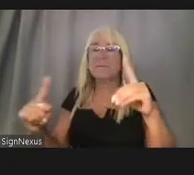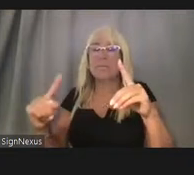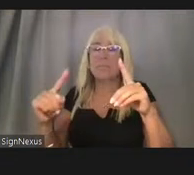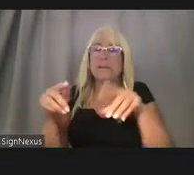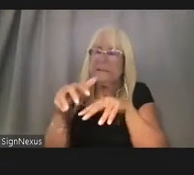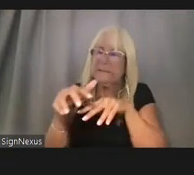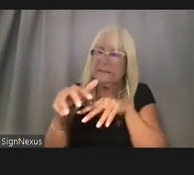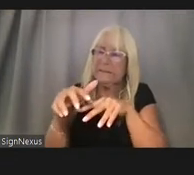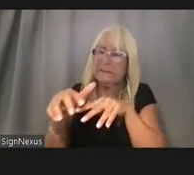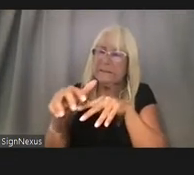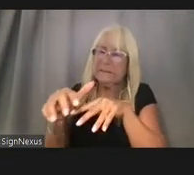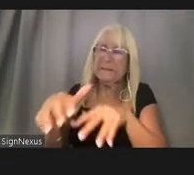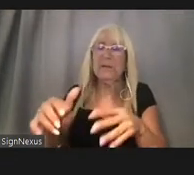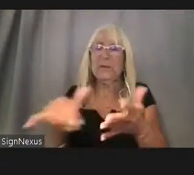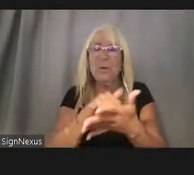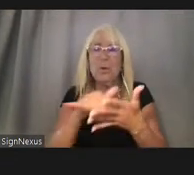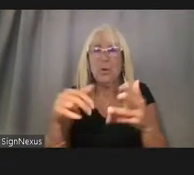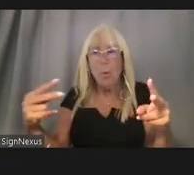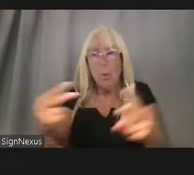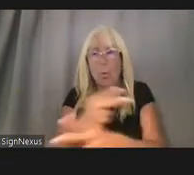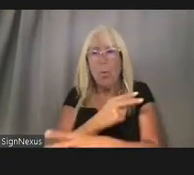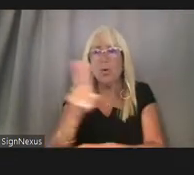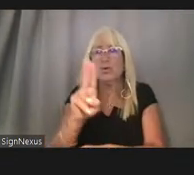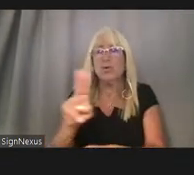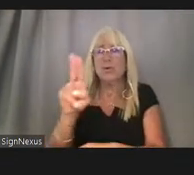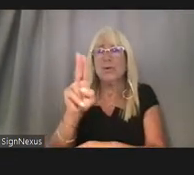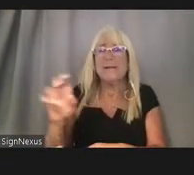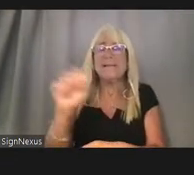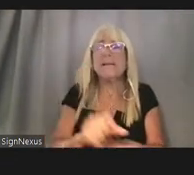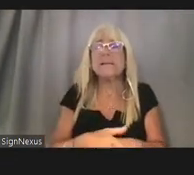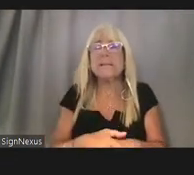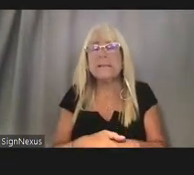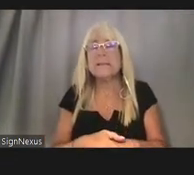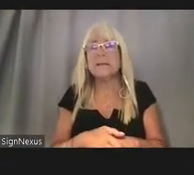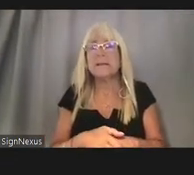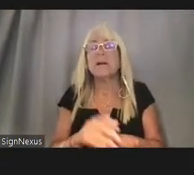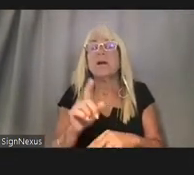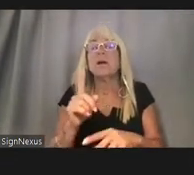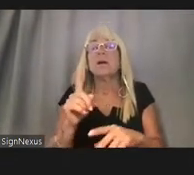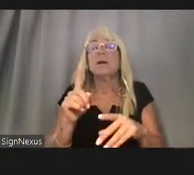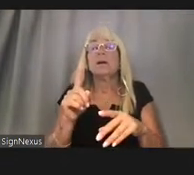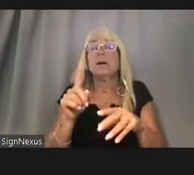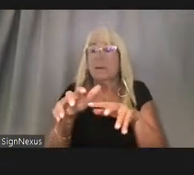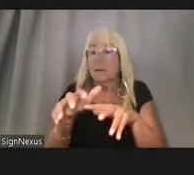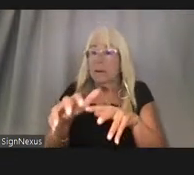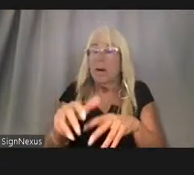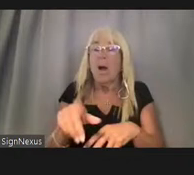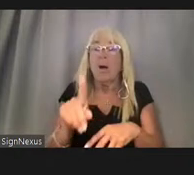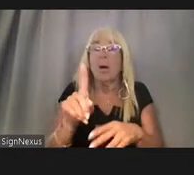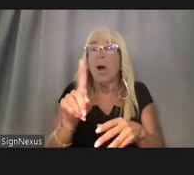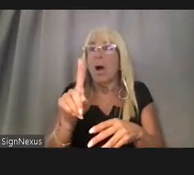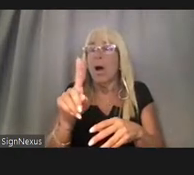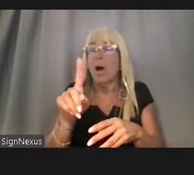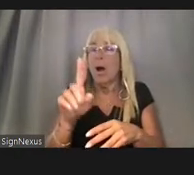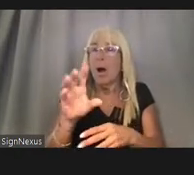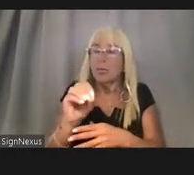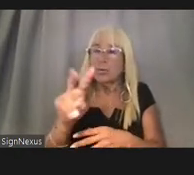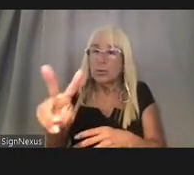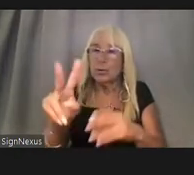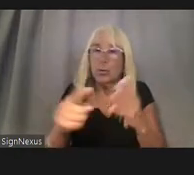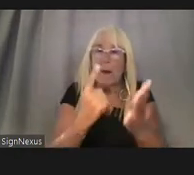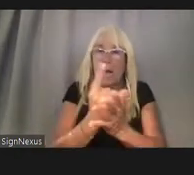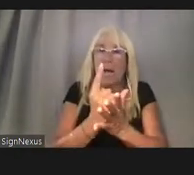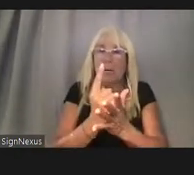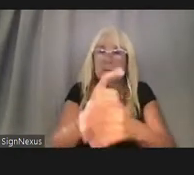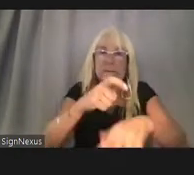ranks among the worst in the United States indeed congestion costs 102 hours of lost time equating to